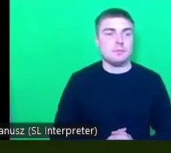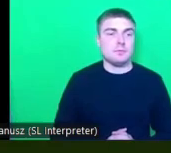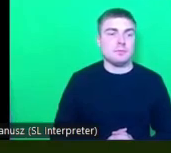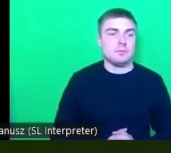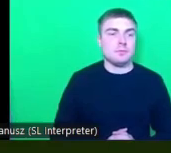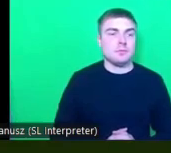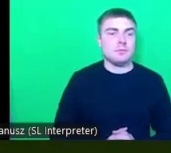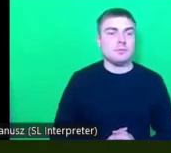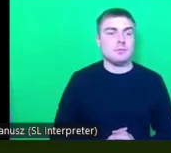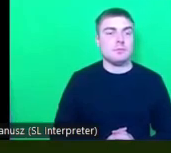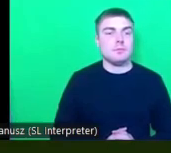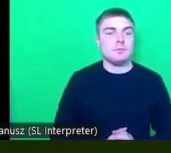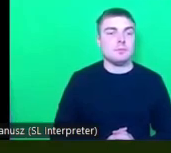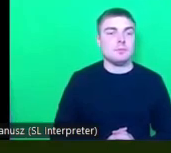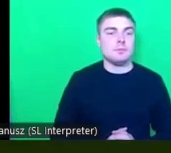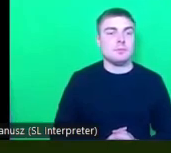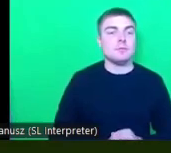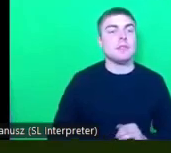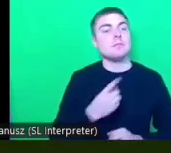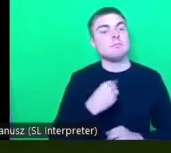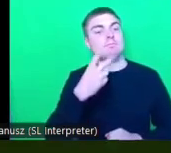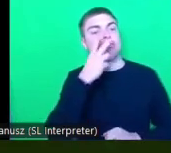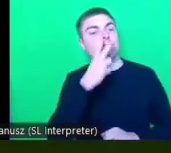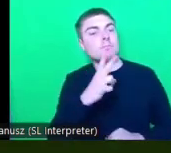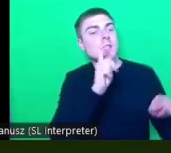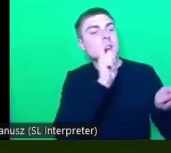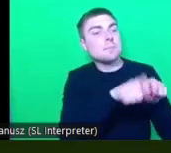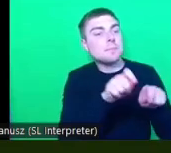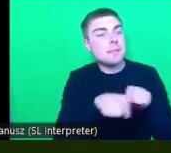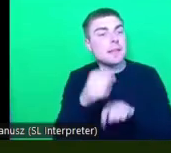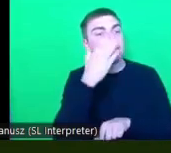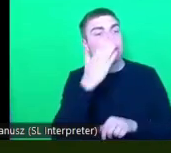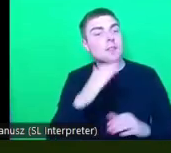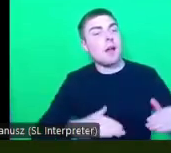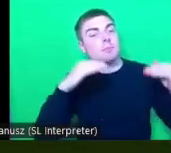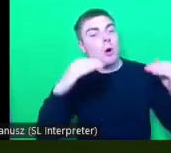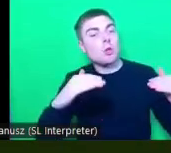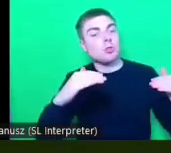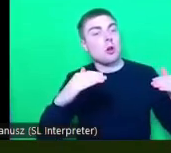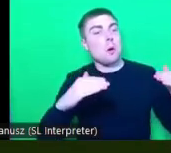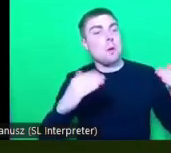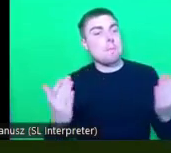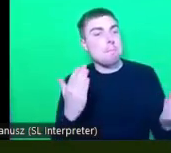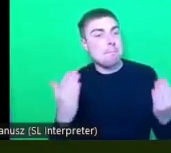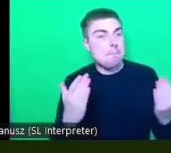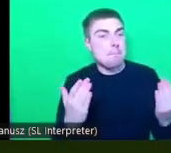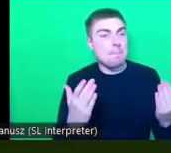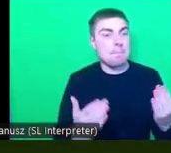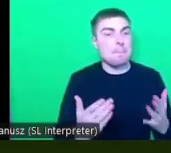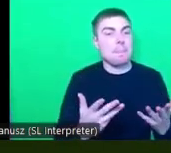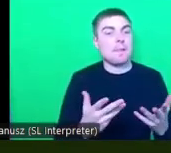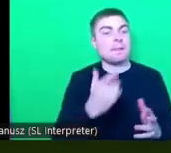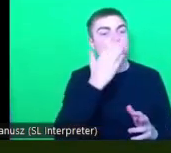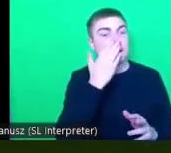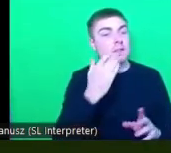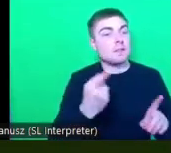at the browsing level. And also here, we found that we had a higher moose